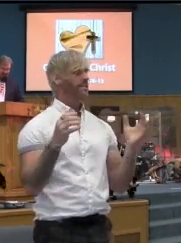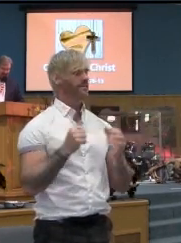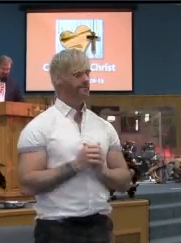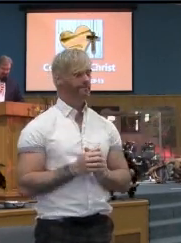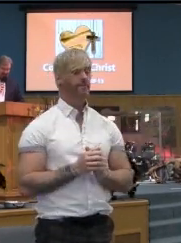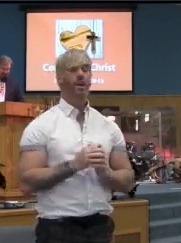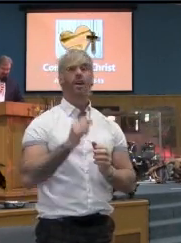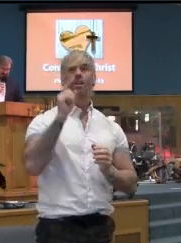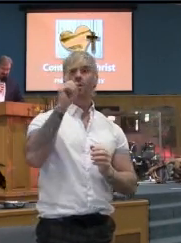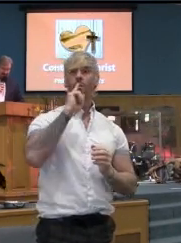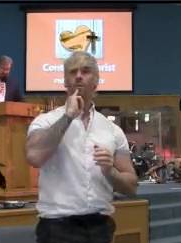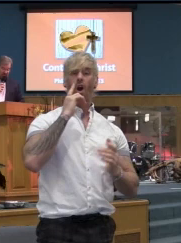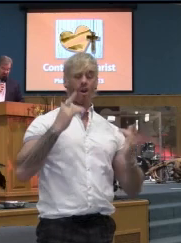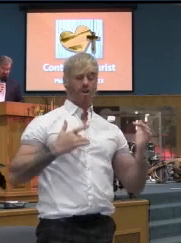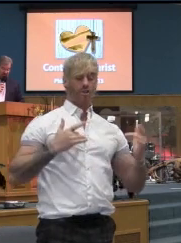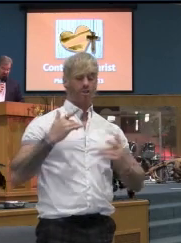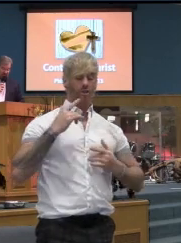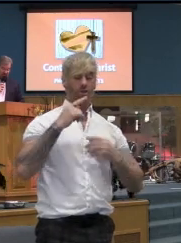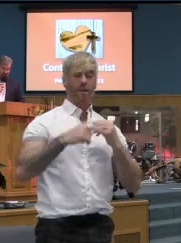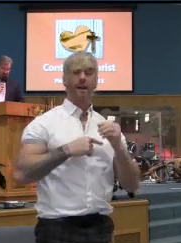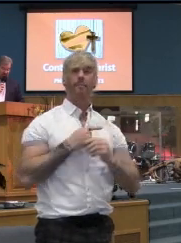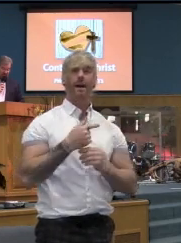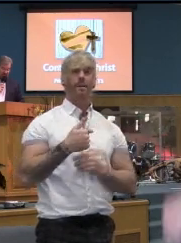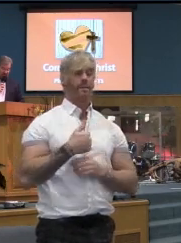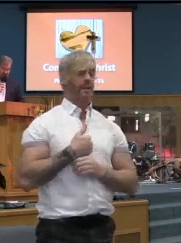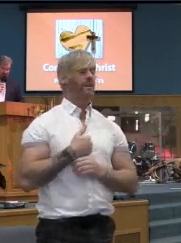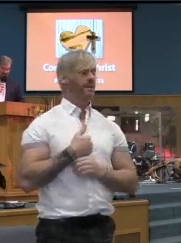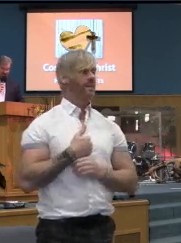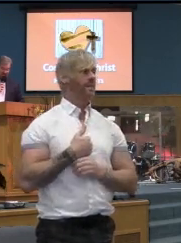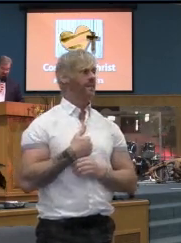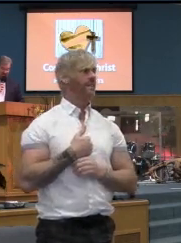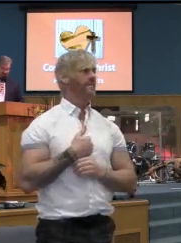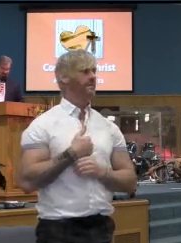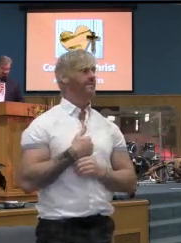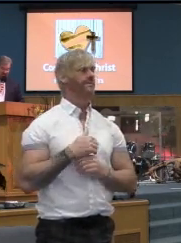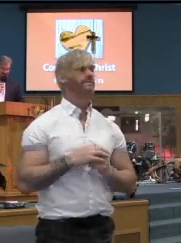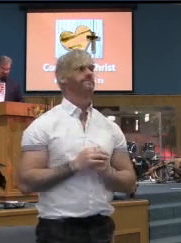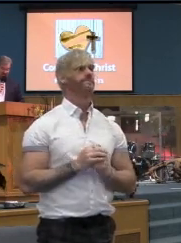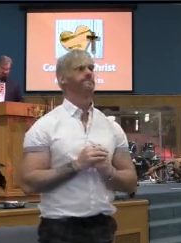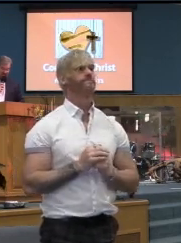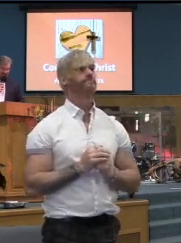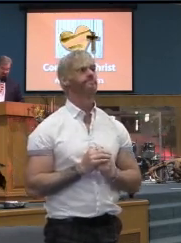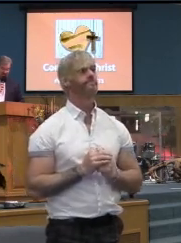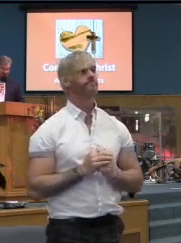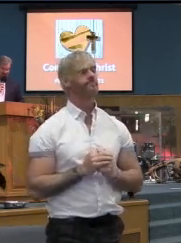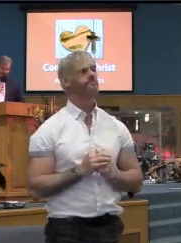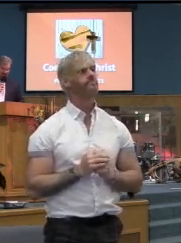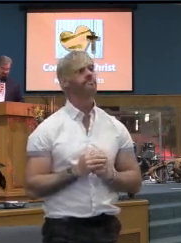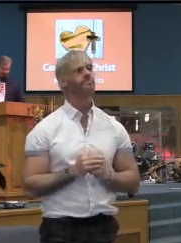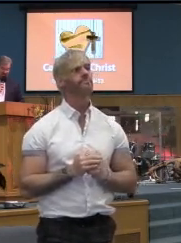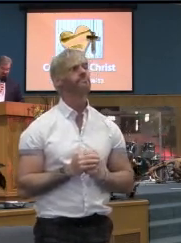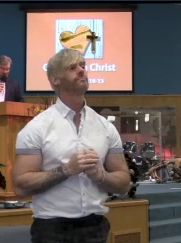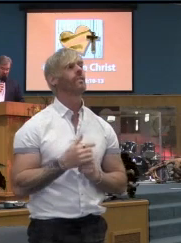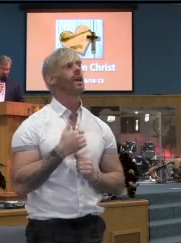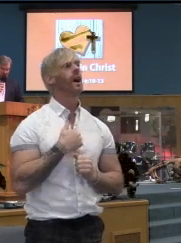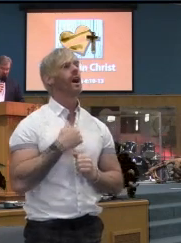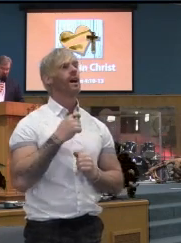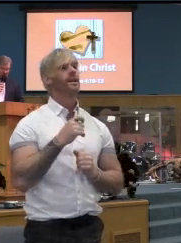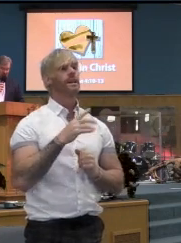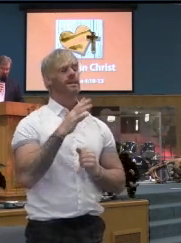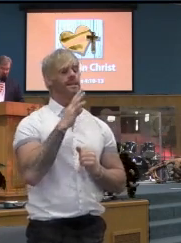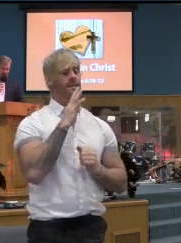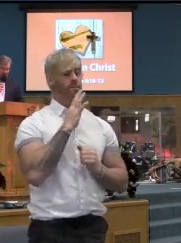me. Indeed, you were concerned before, but you lacked opportunity. Not that I speak from